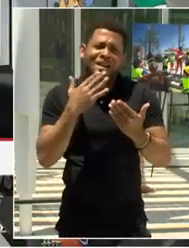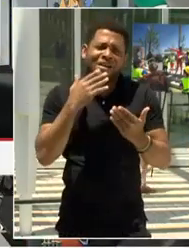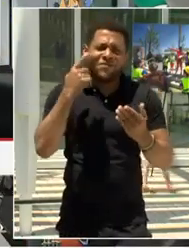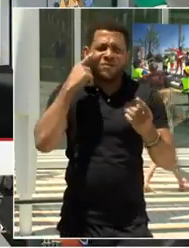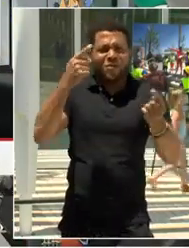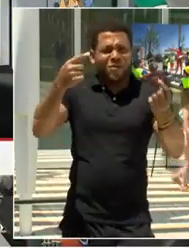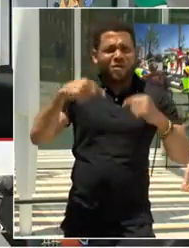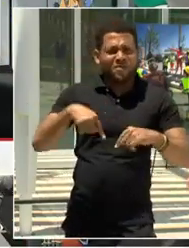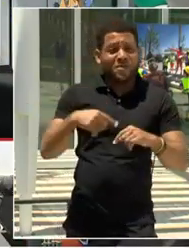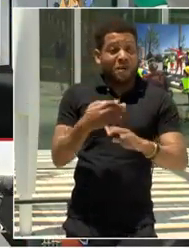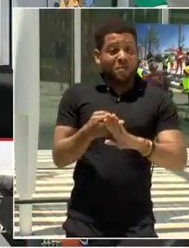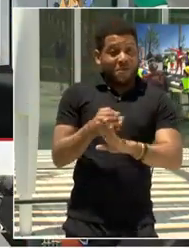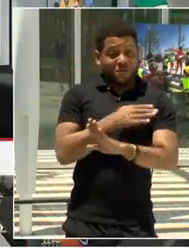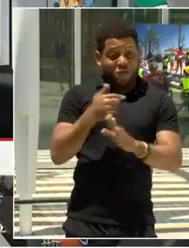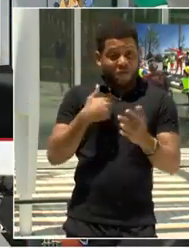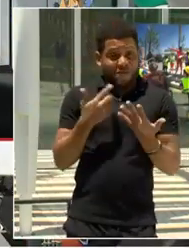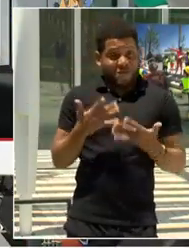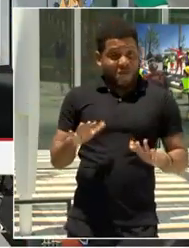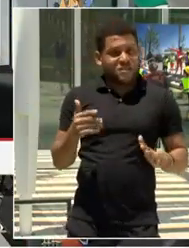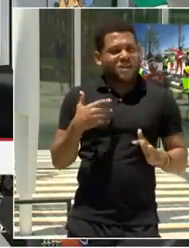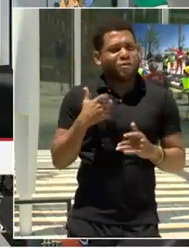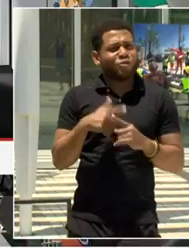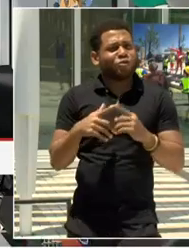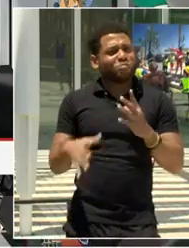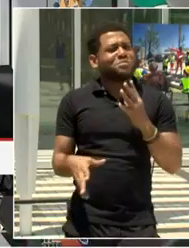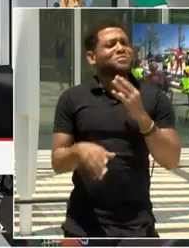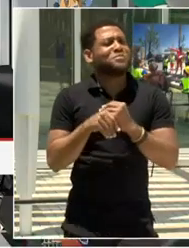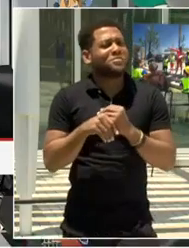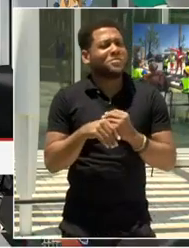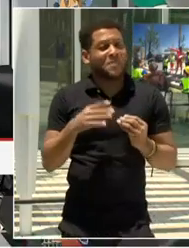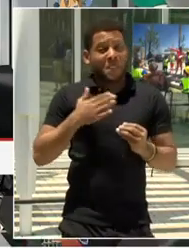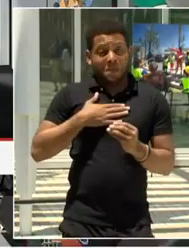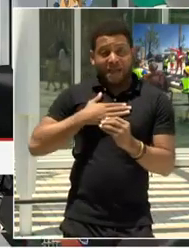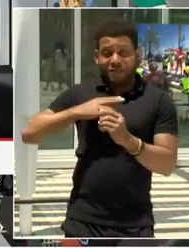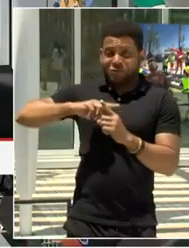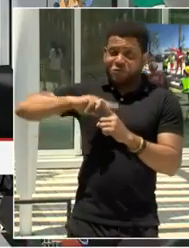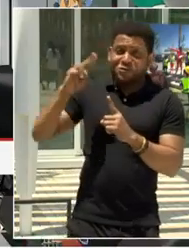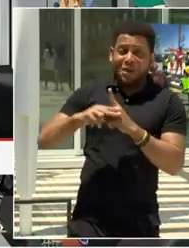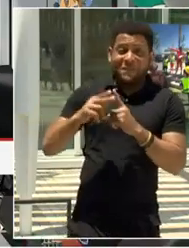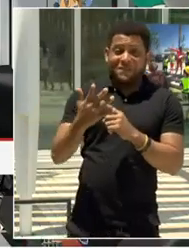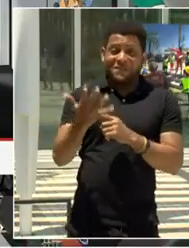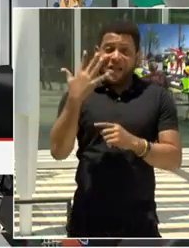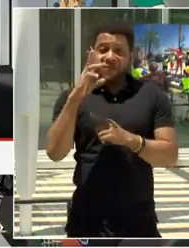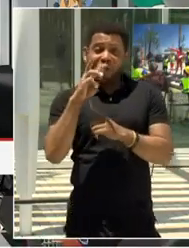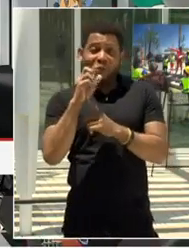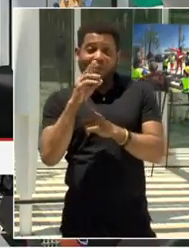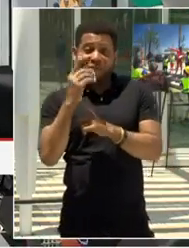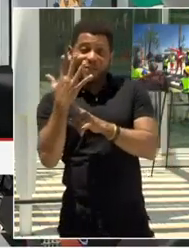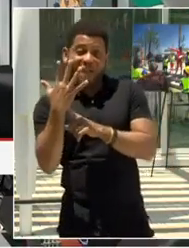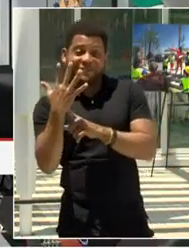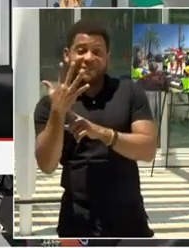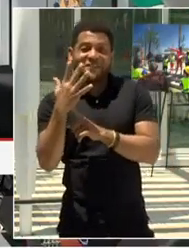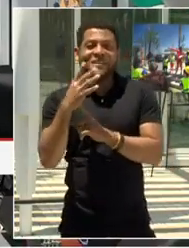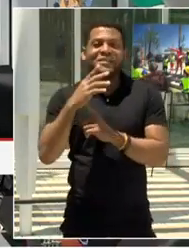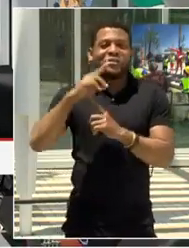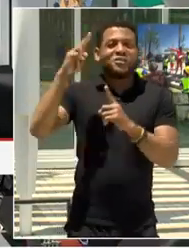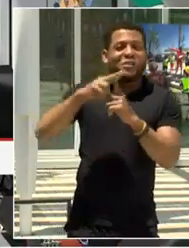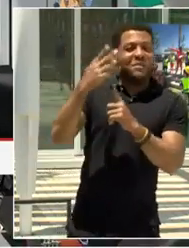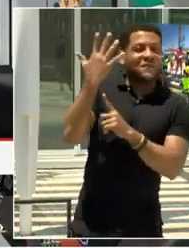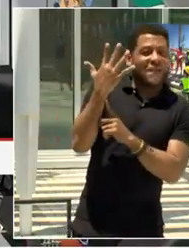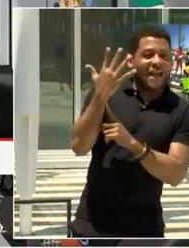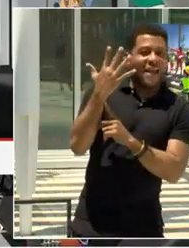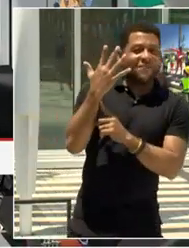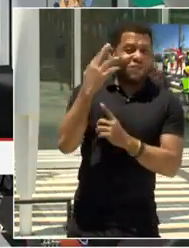go, I want to give you my top 5, shout out to Ward 5, 5 reasons to love Reservoir